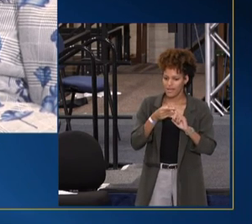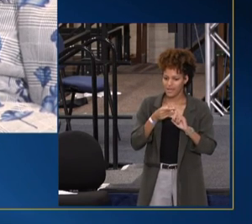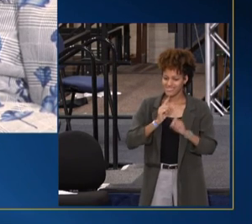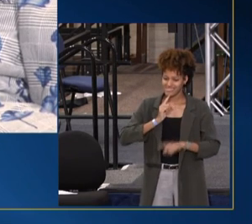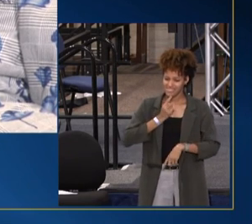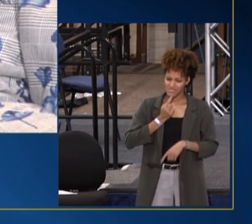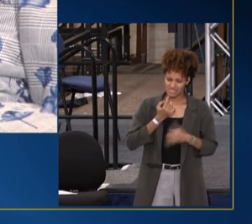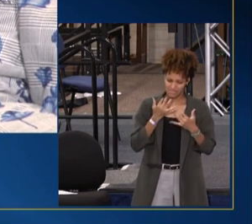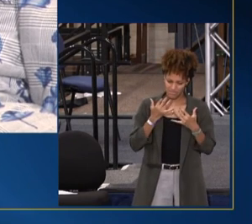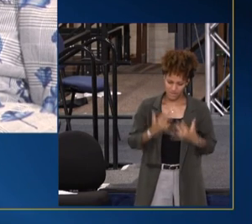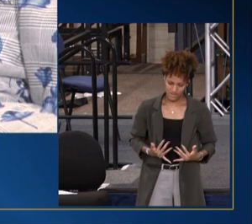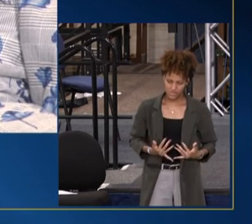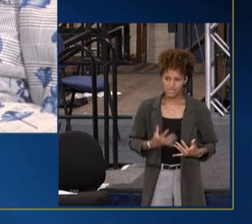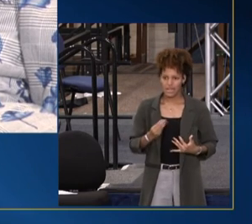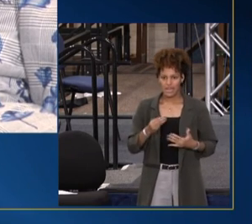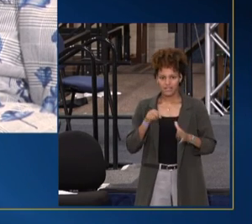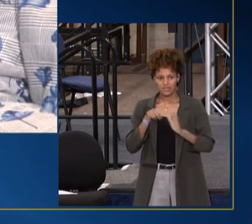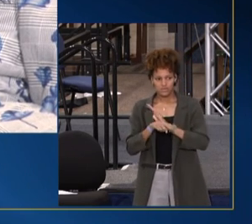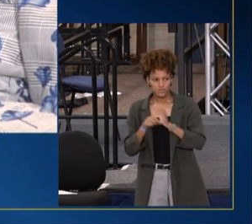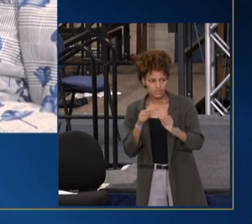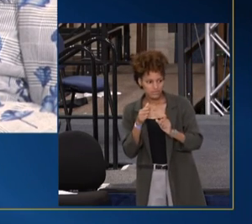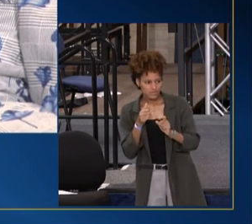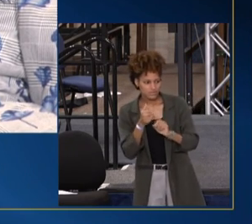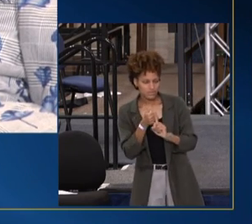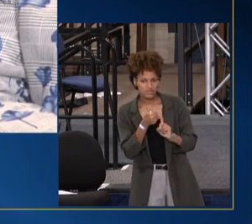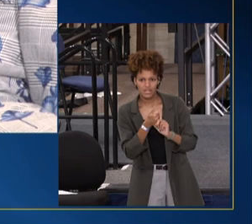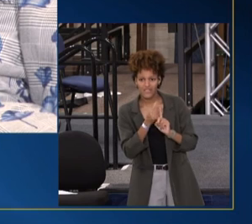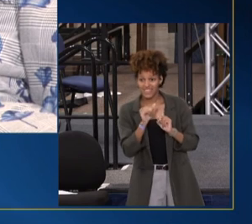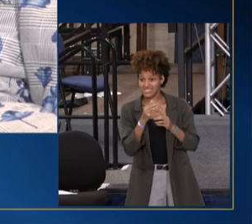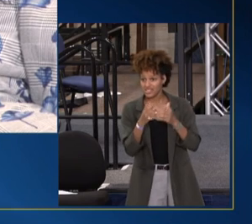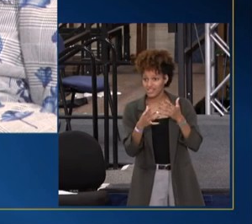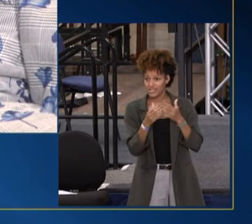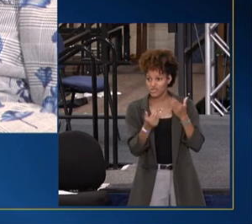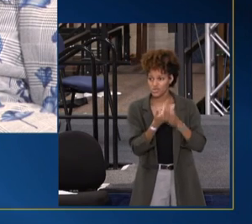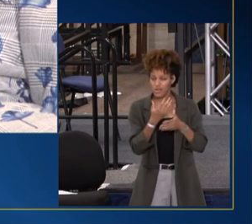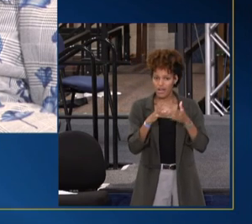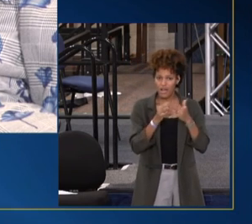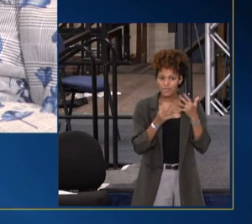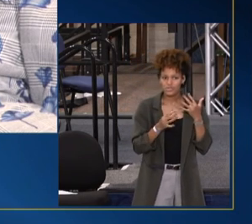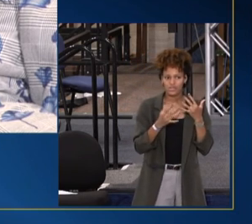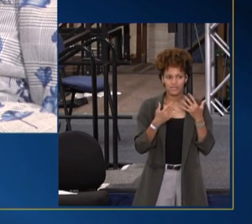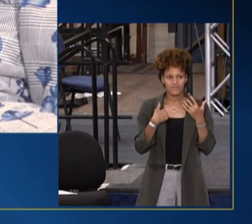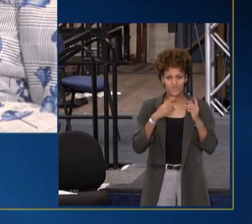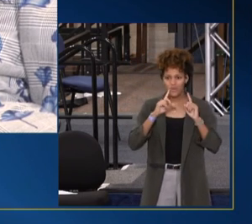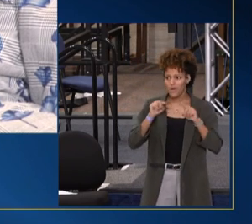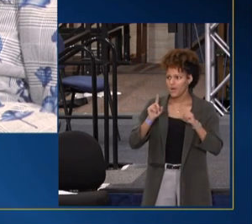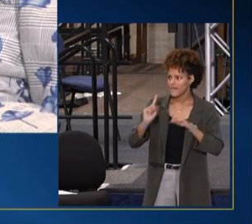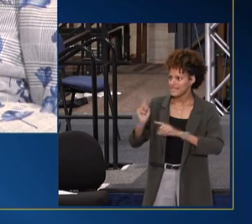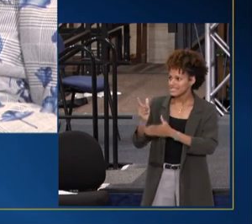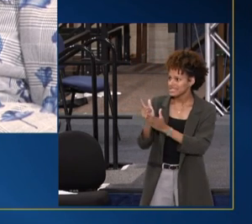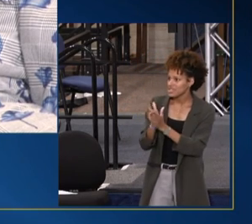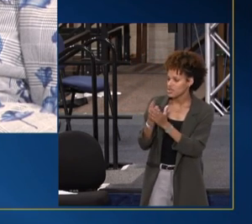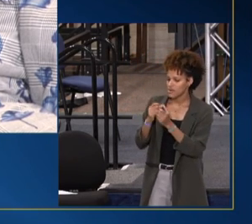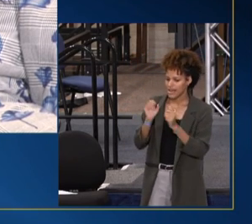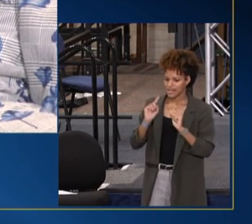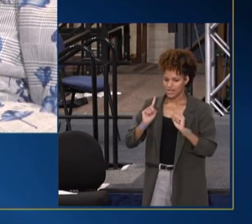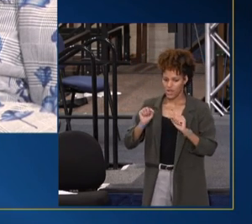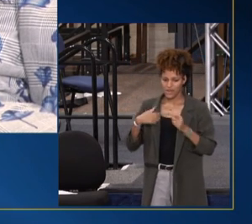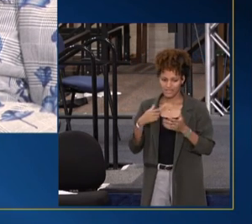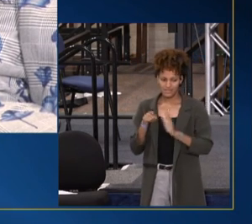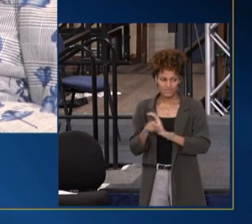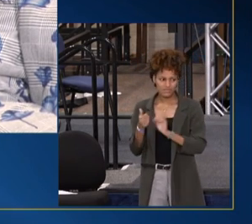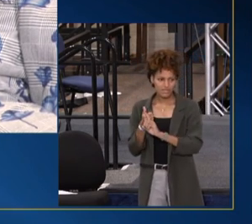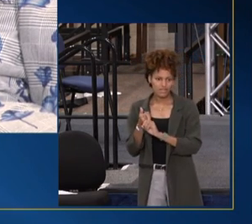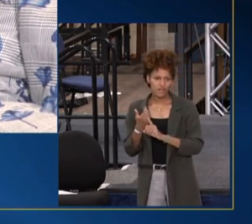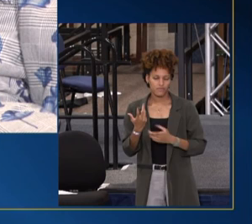depression and suicide as an option of where can I go where it's legal, where I can take my life.